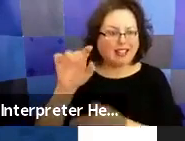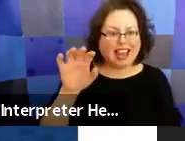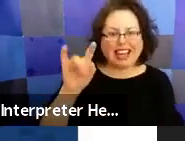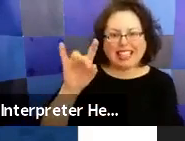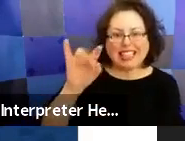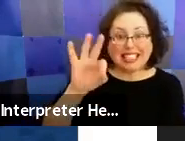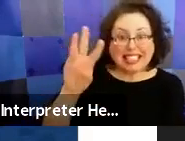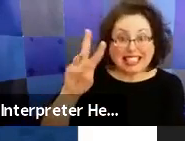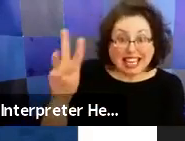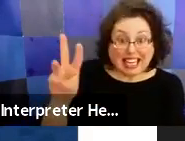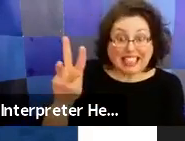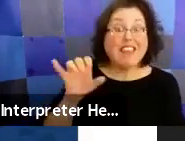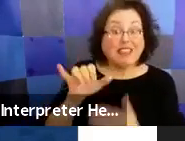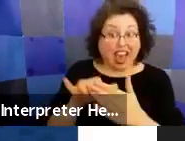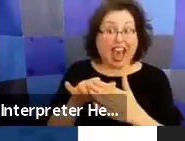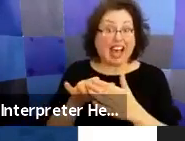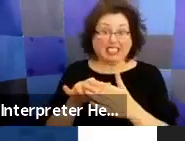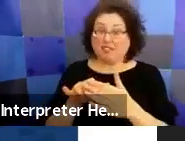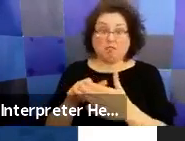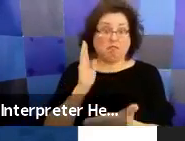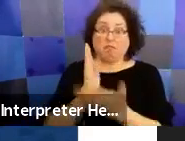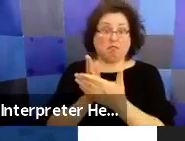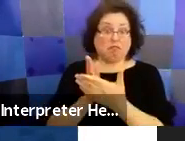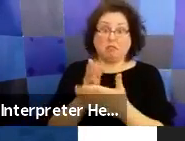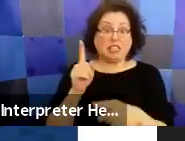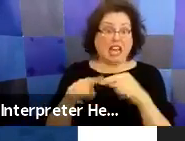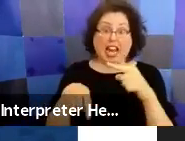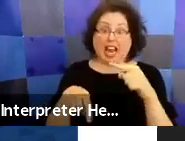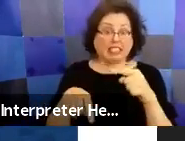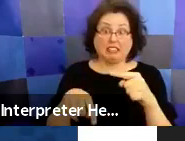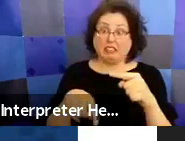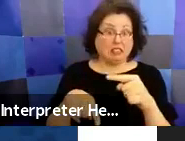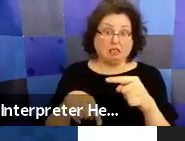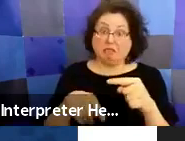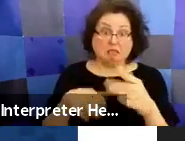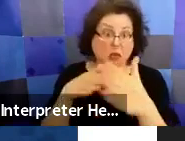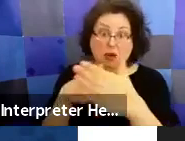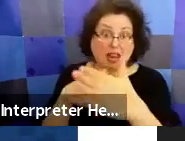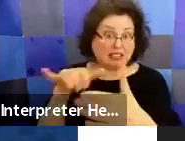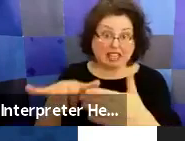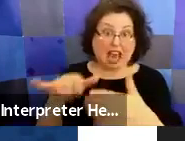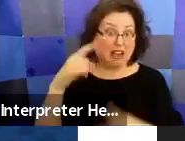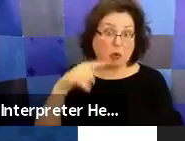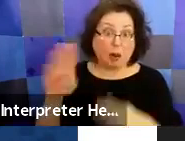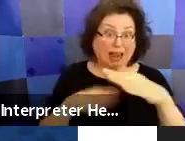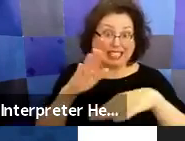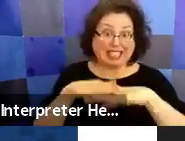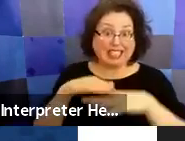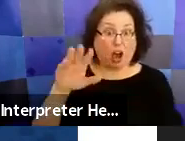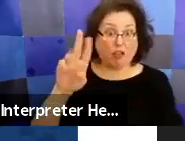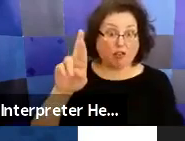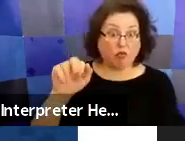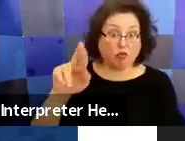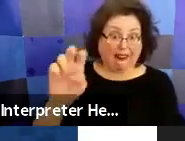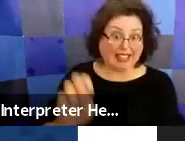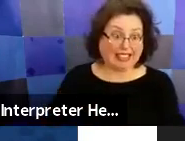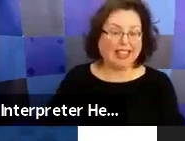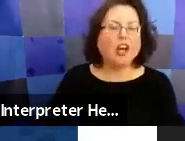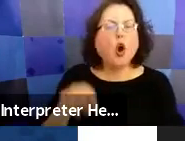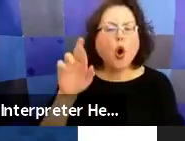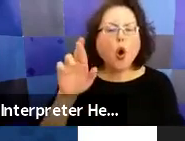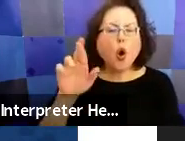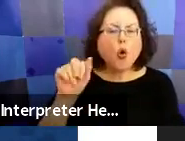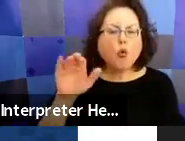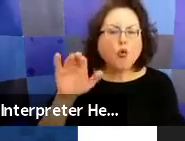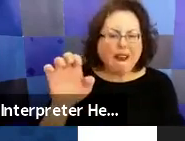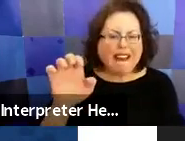prohibits discrimination on the basis of race. So no person is exempt from that first Civil Rights Act, and race, if